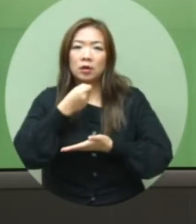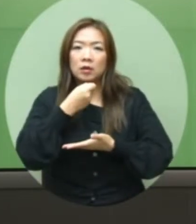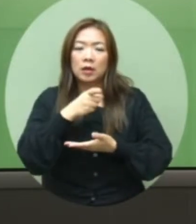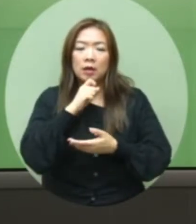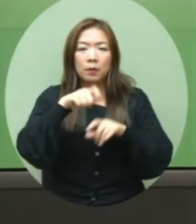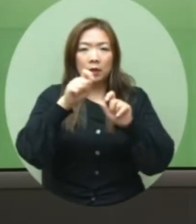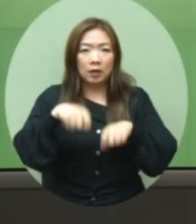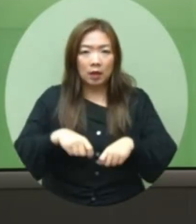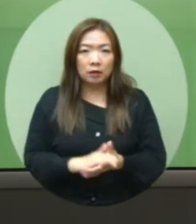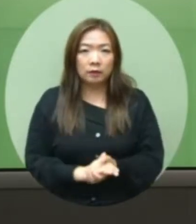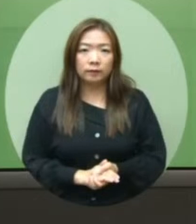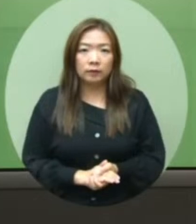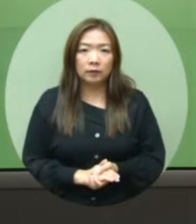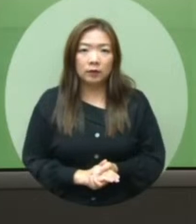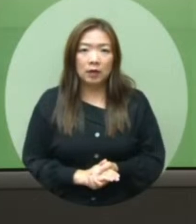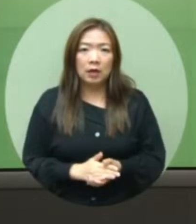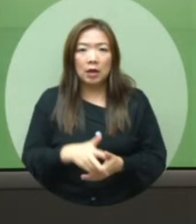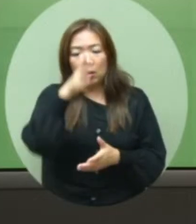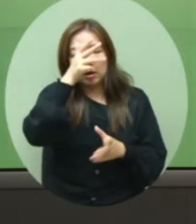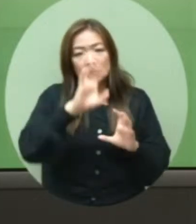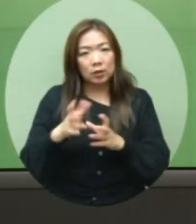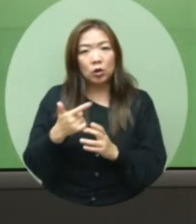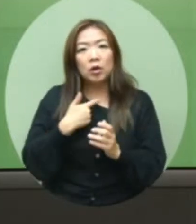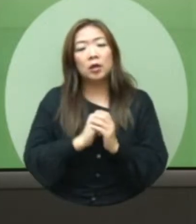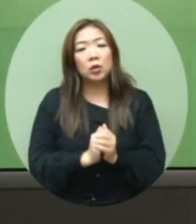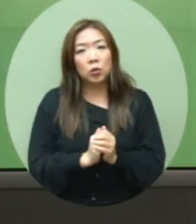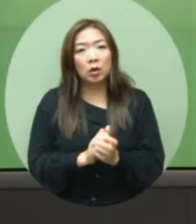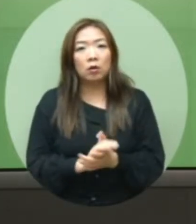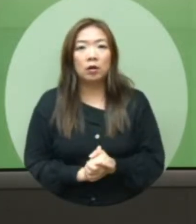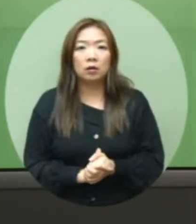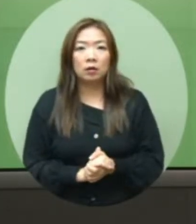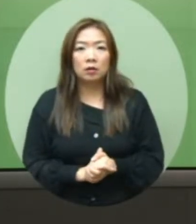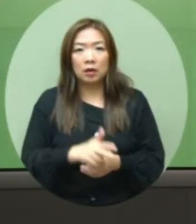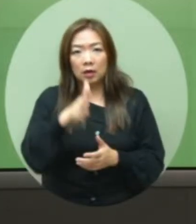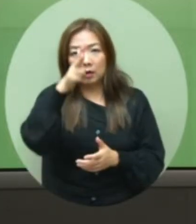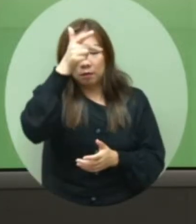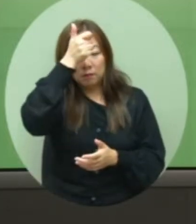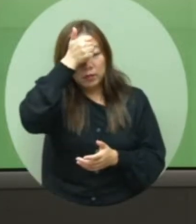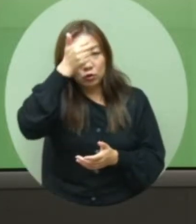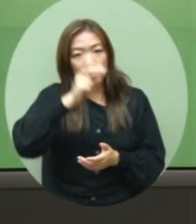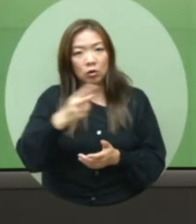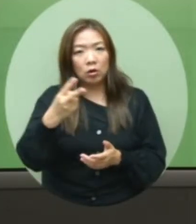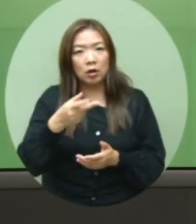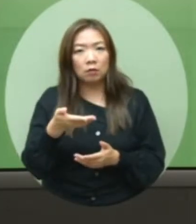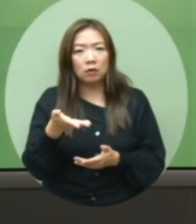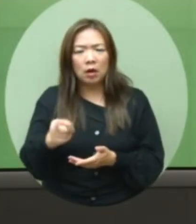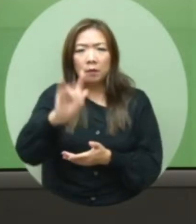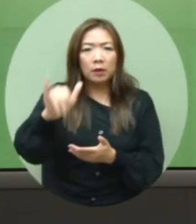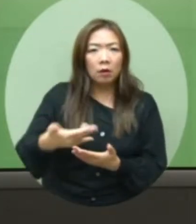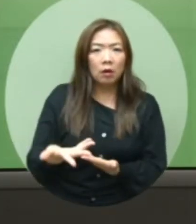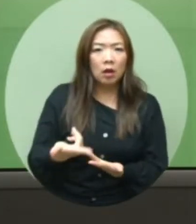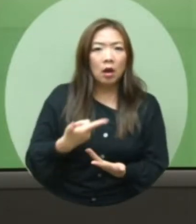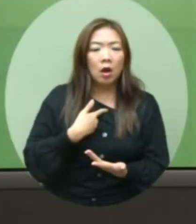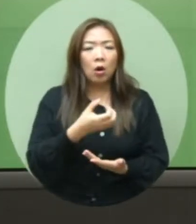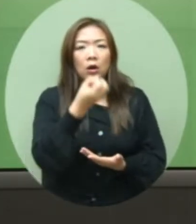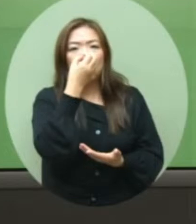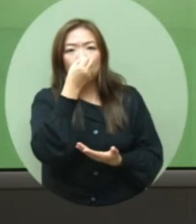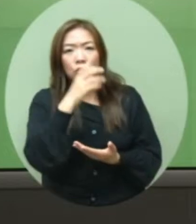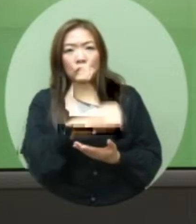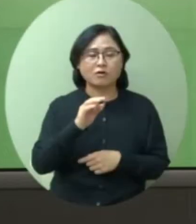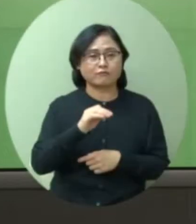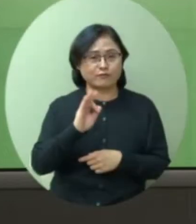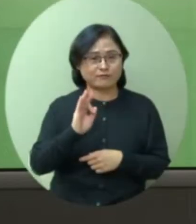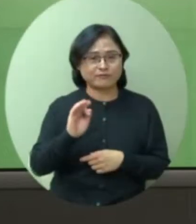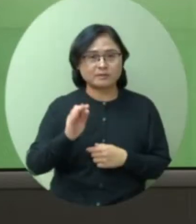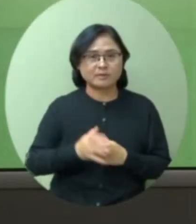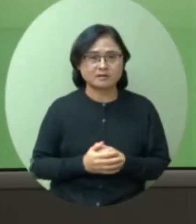democratic reform for Hong Kong. Sorry, Political reform. Where you are? Hong Kong Free Press. Okay. Yeah, I got you. Hong Kong Free Press. Yeah.